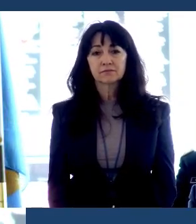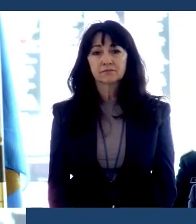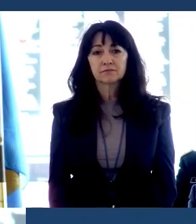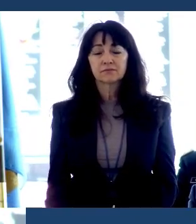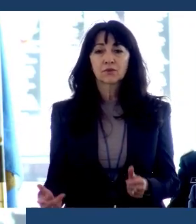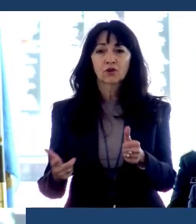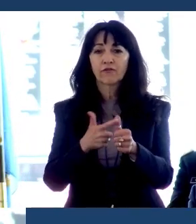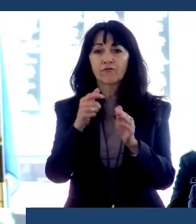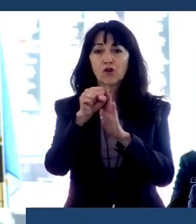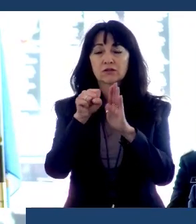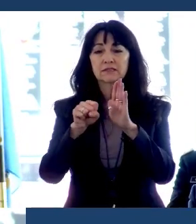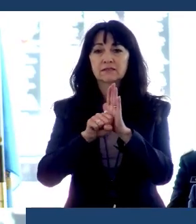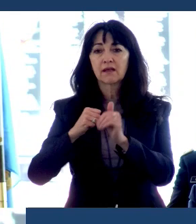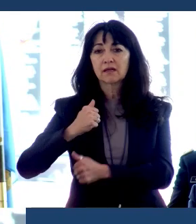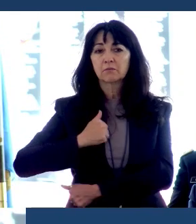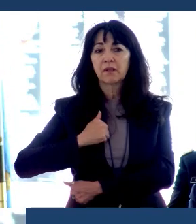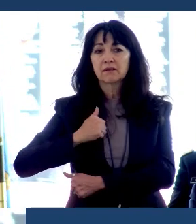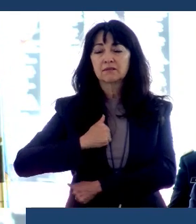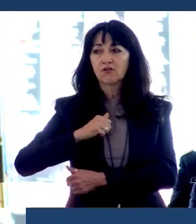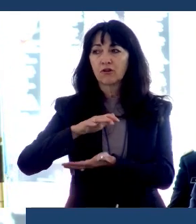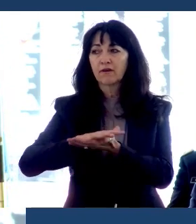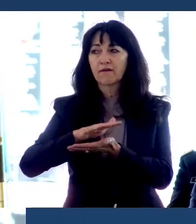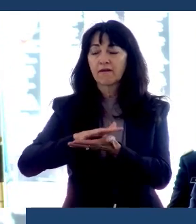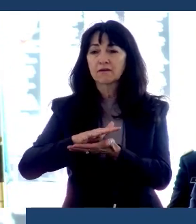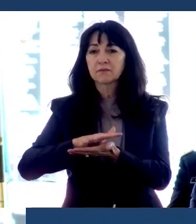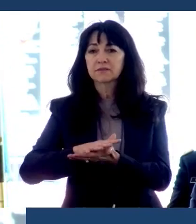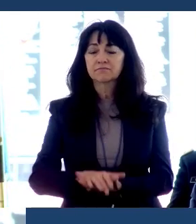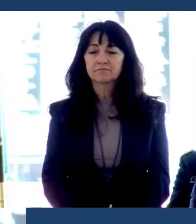First State Military Academy,